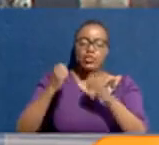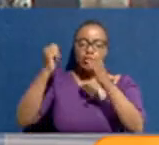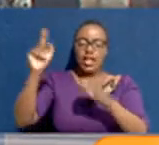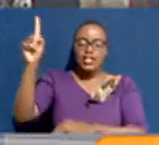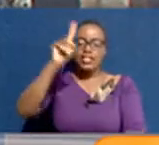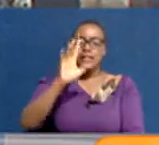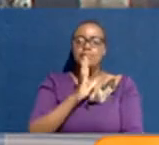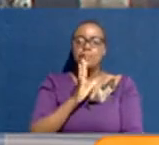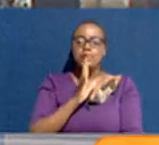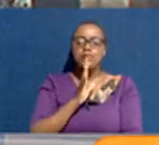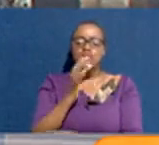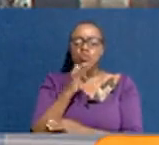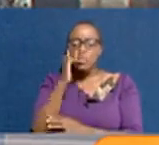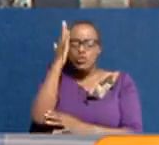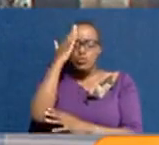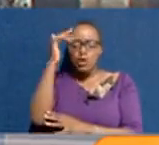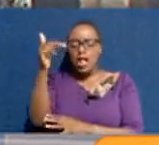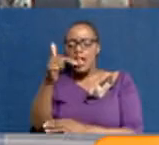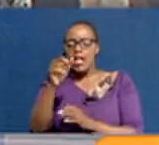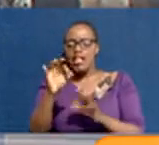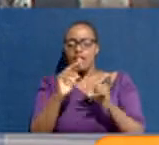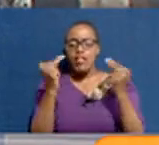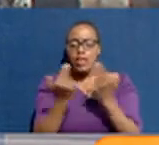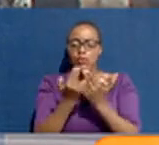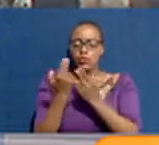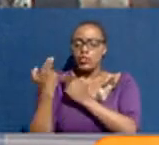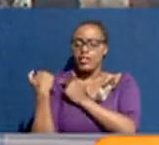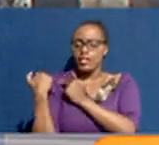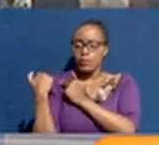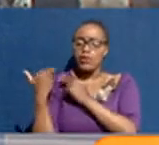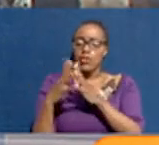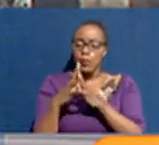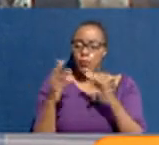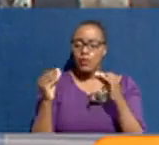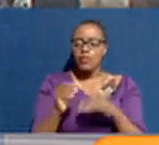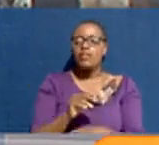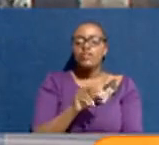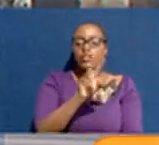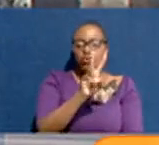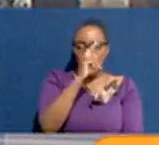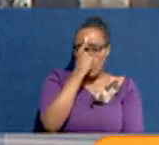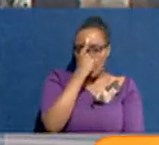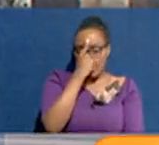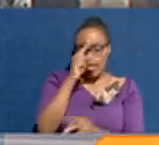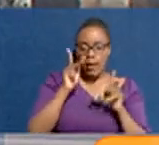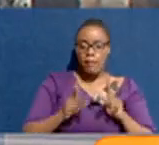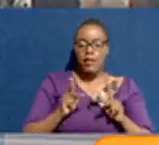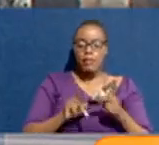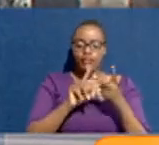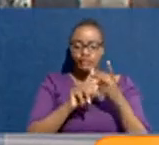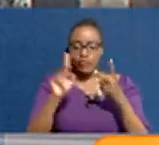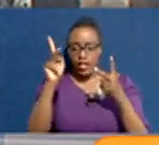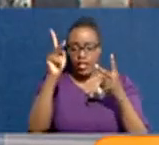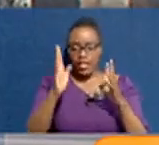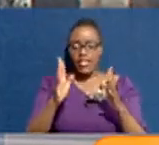speech will seek to find out whether the unit took part in the disappearance of two Indian nationals and a